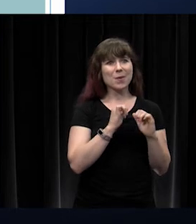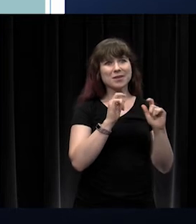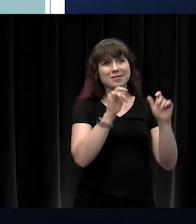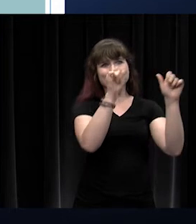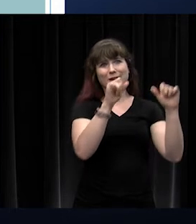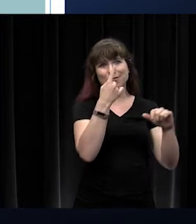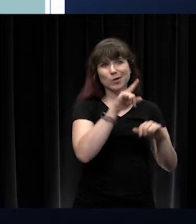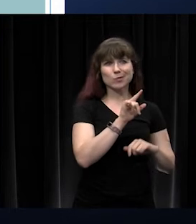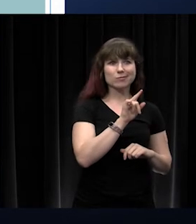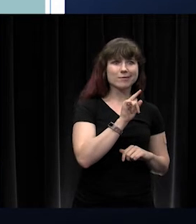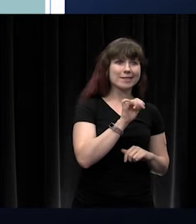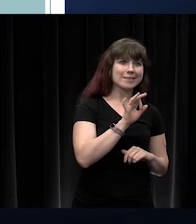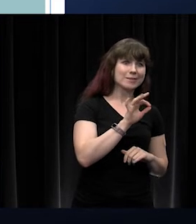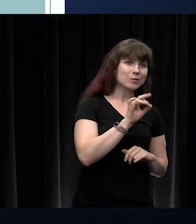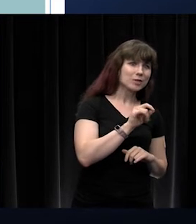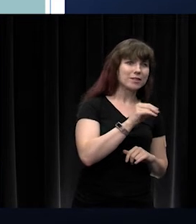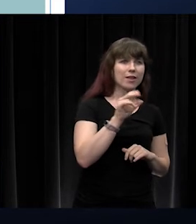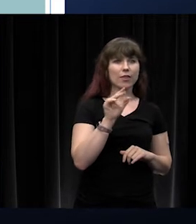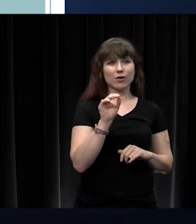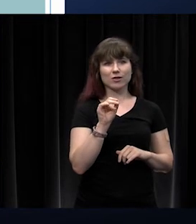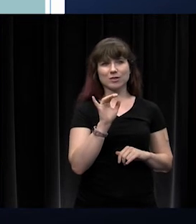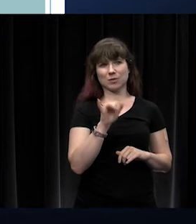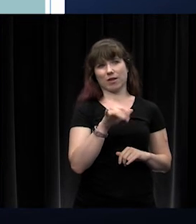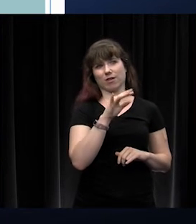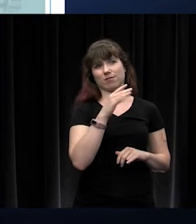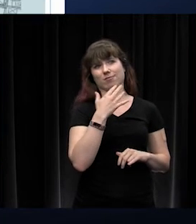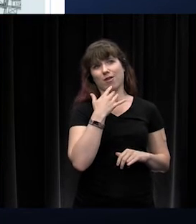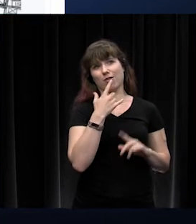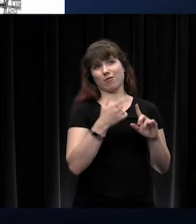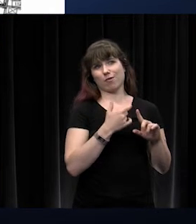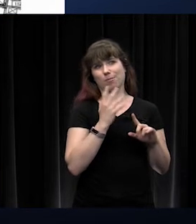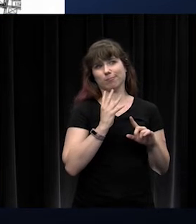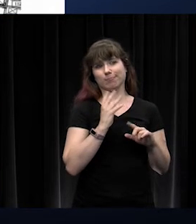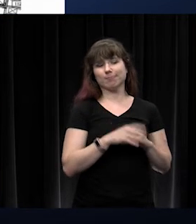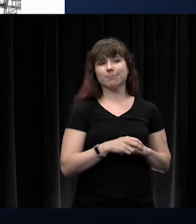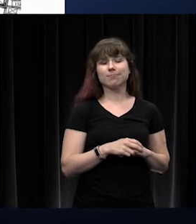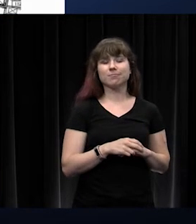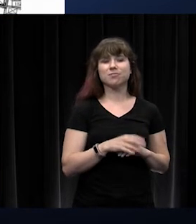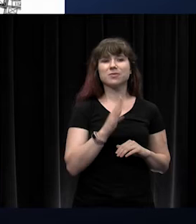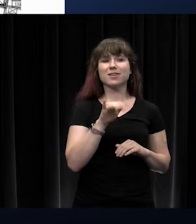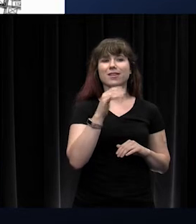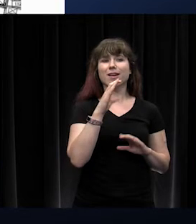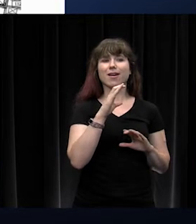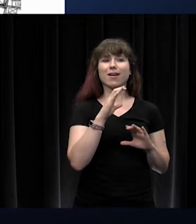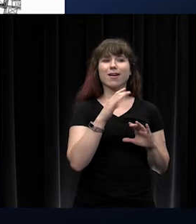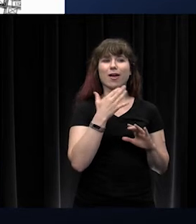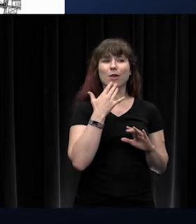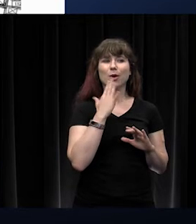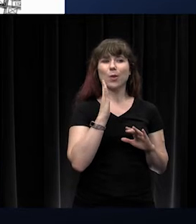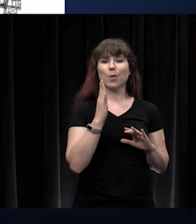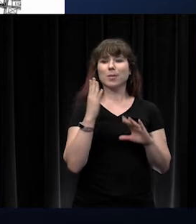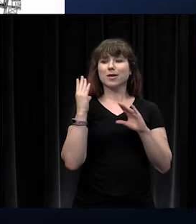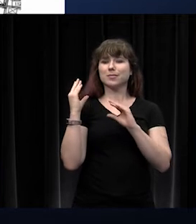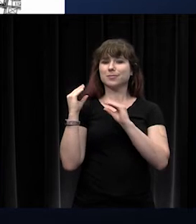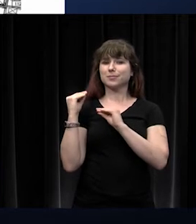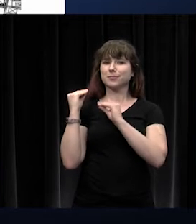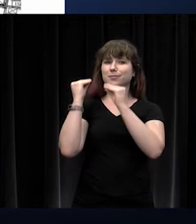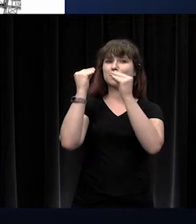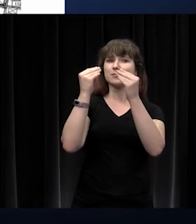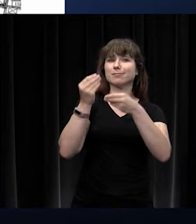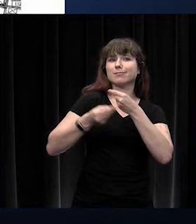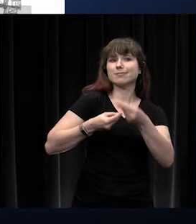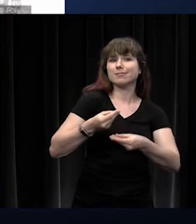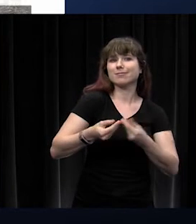there today for some of our SOAR rooms. So as you can kind of see, we're using some of the colors. And then for our SOAR classroom that's in the